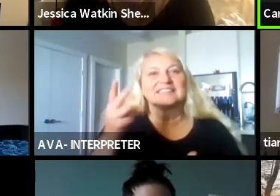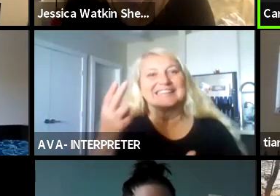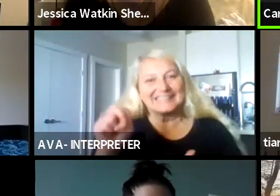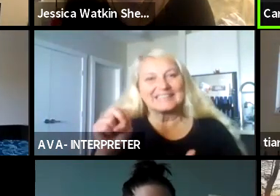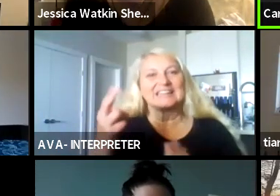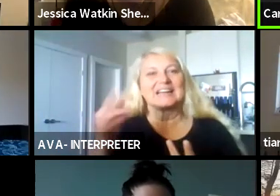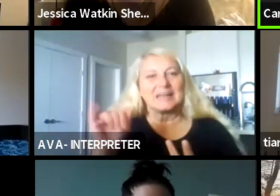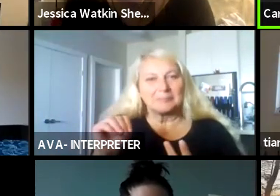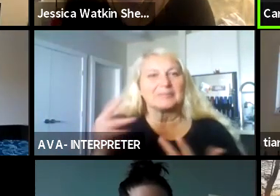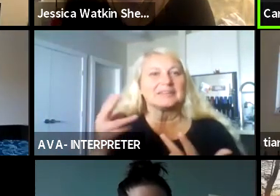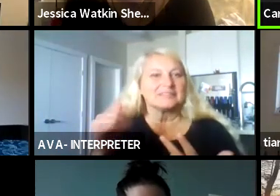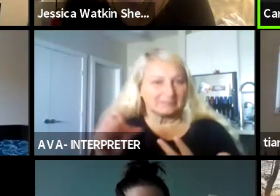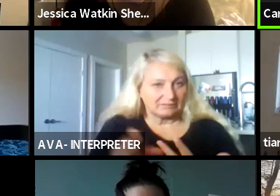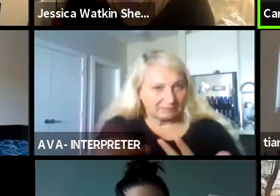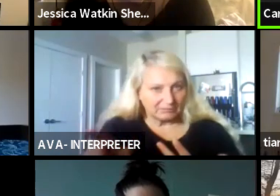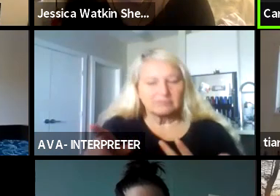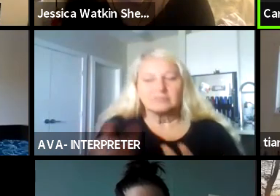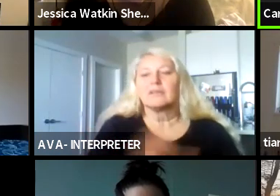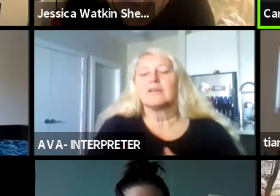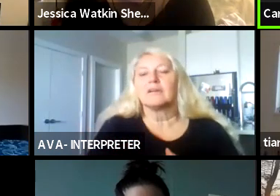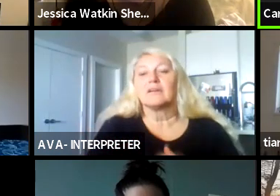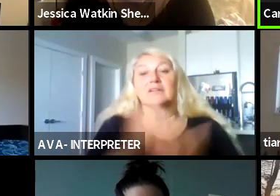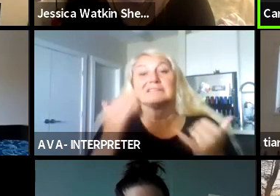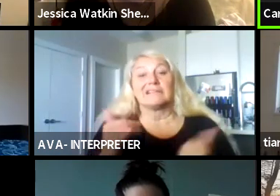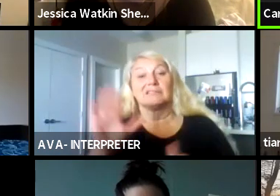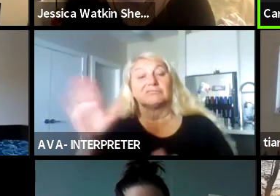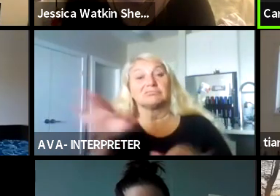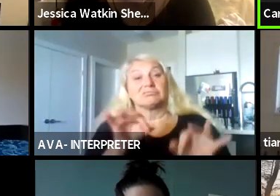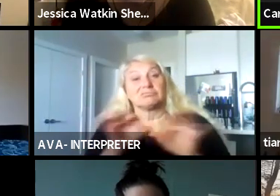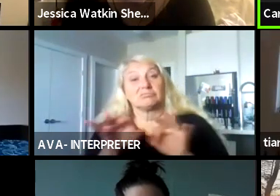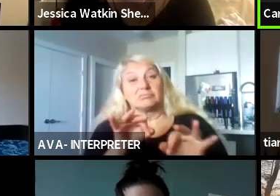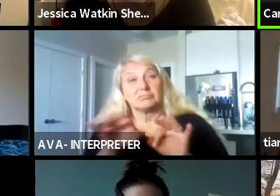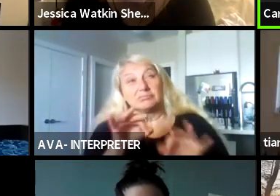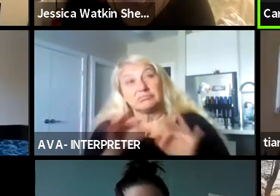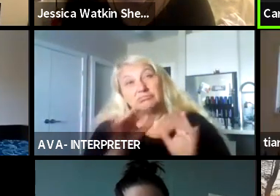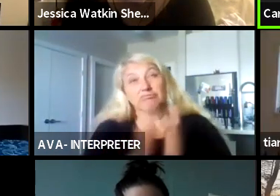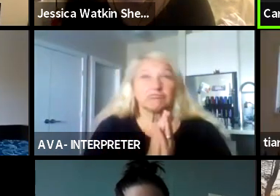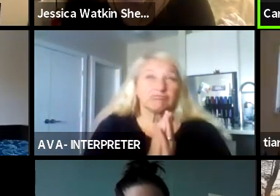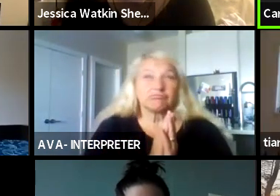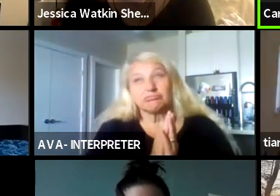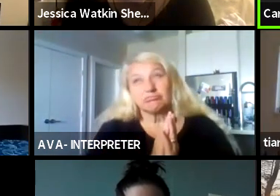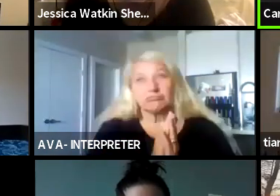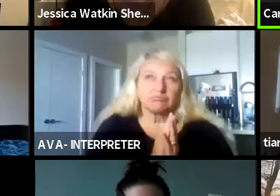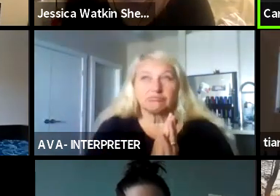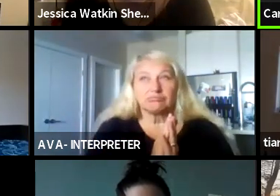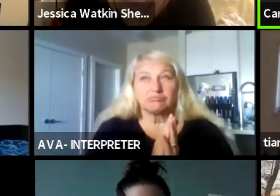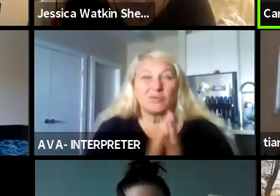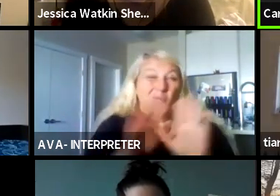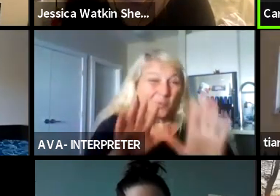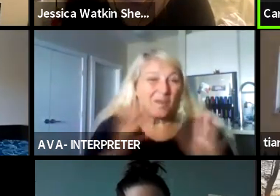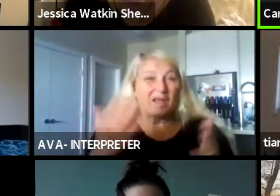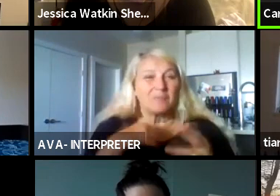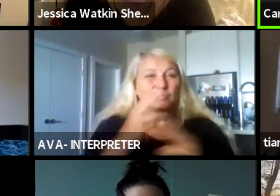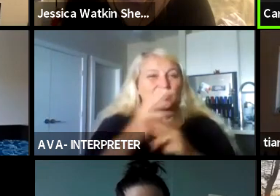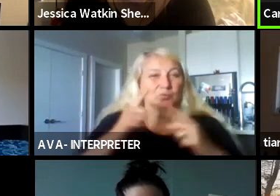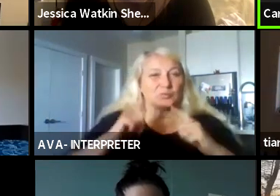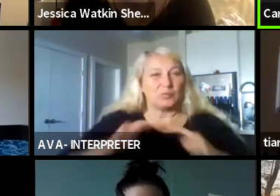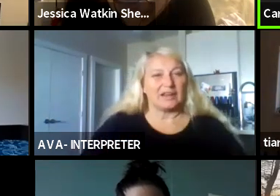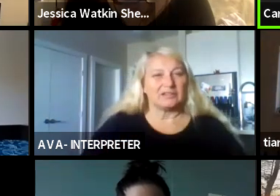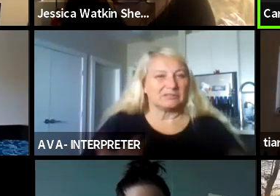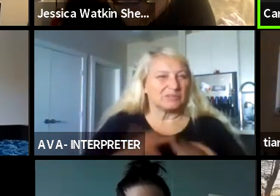In terms of description, I have, I would say, well, I'm wearing a sweater today, gray